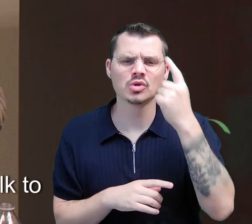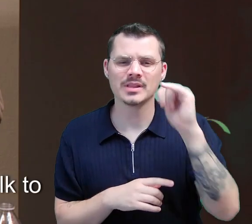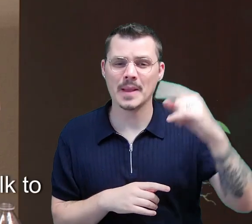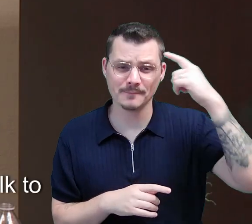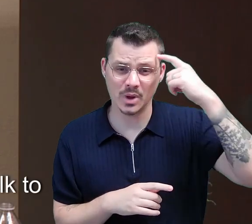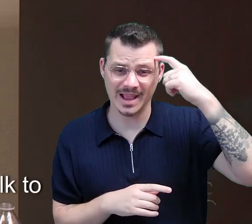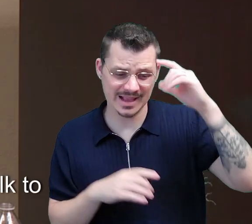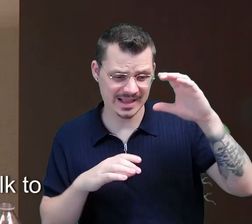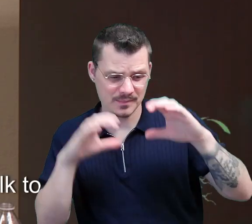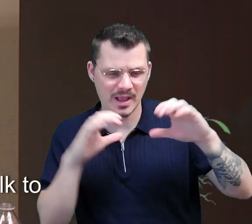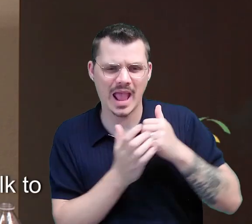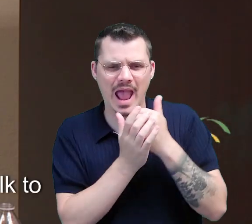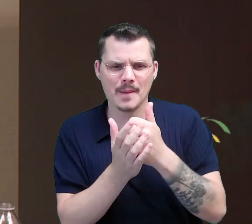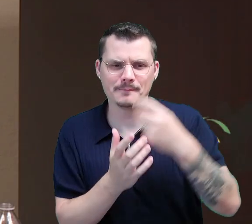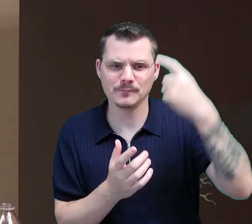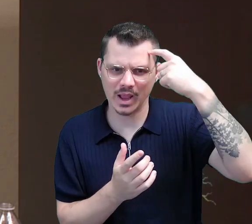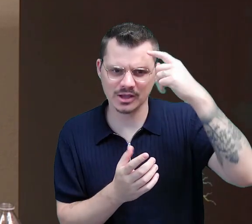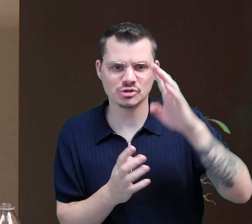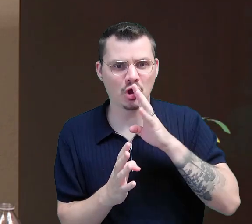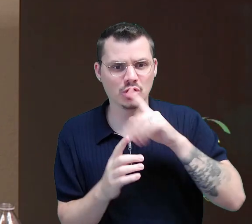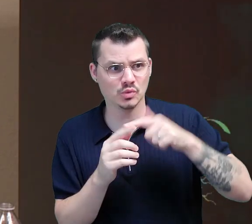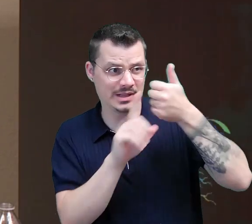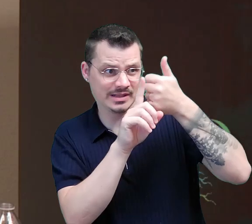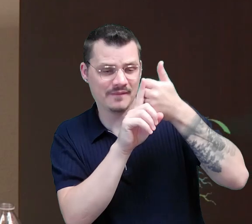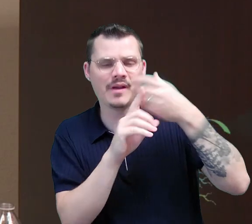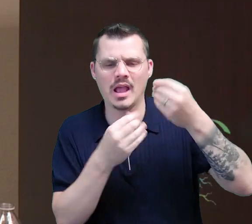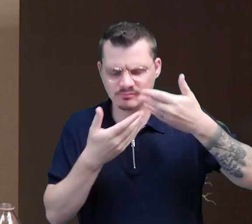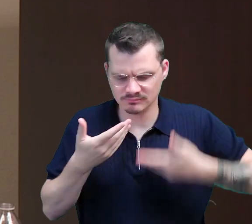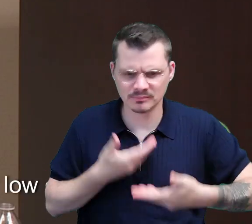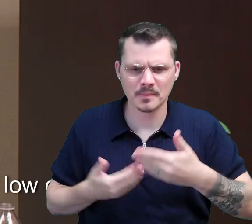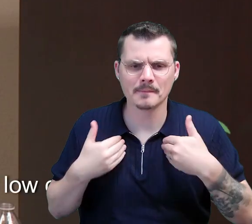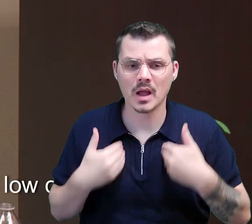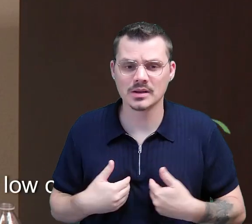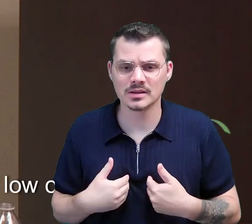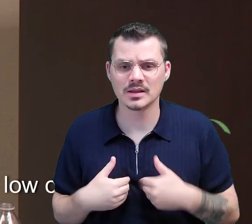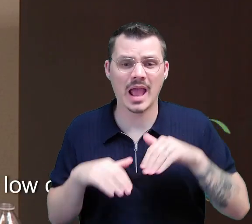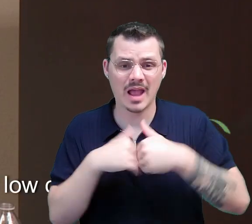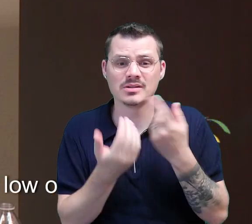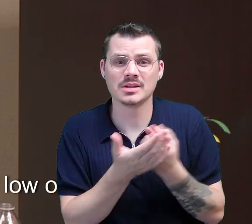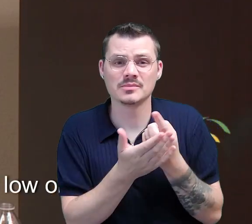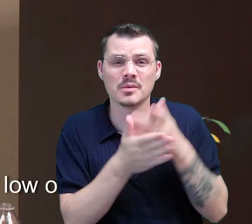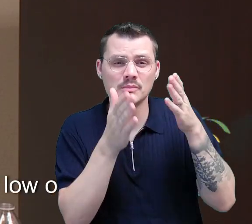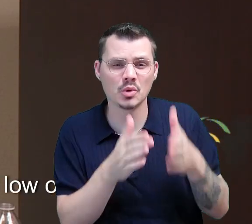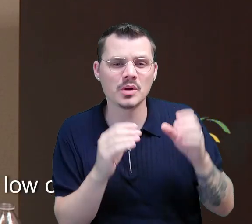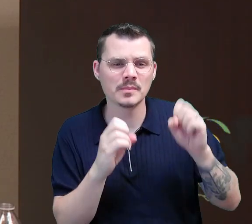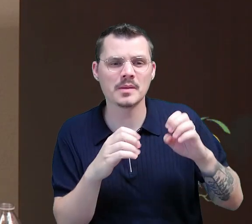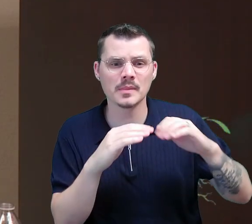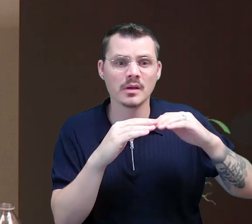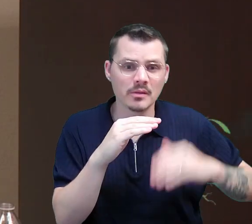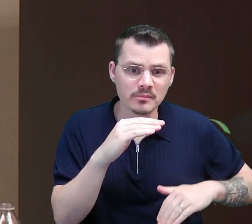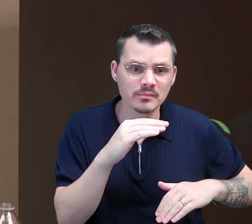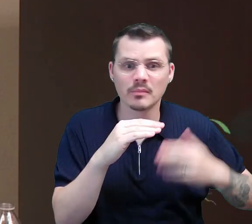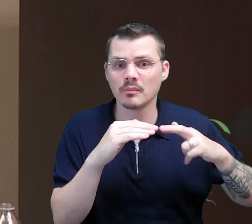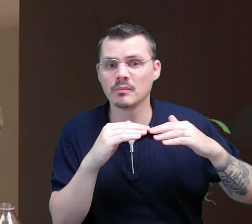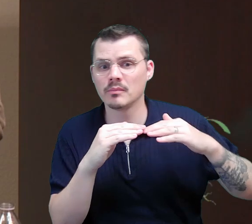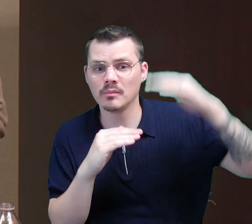brain chemicals that help the brain talk to itself and to the rest of the body. How sometimes a person can be a pint low or a quart low or a